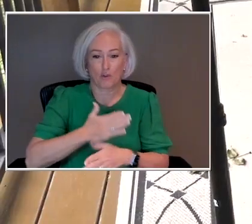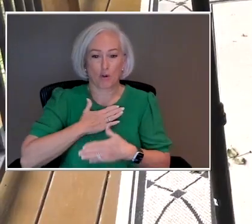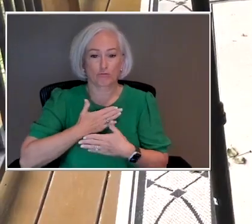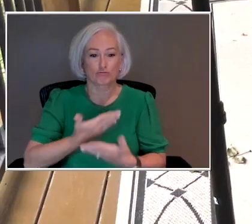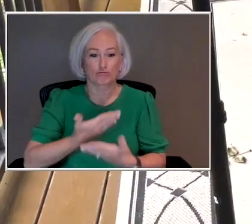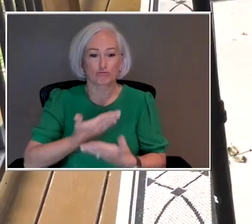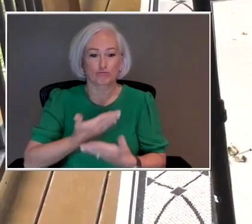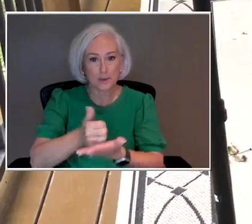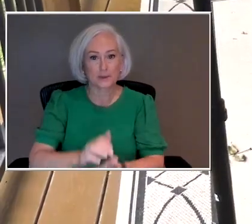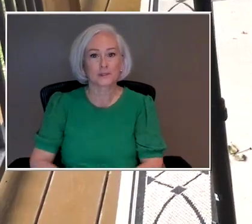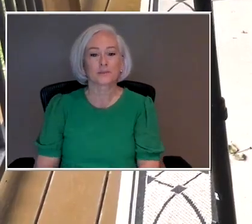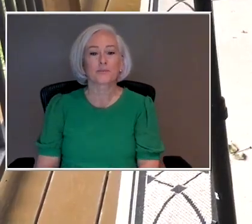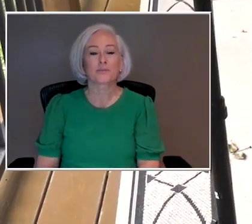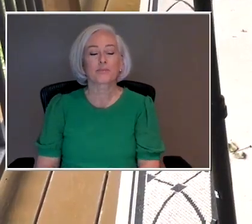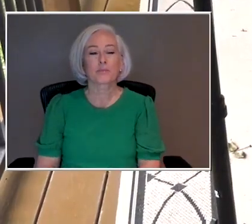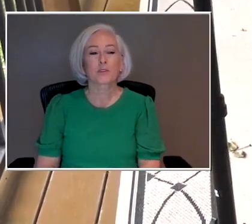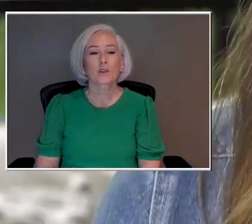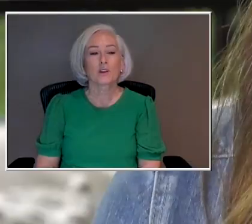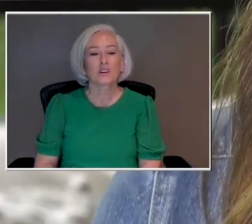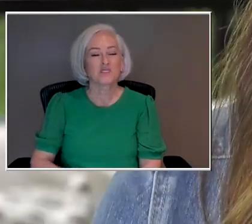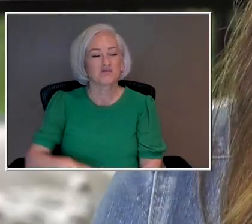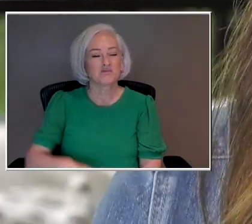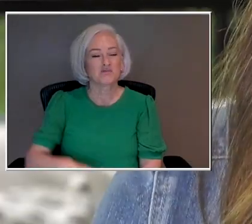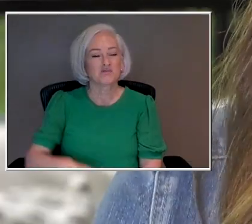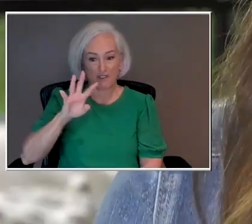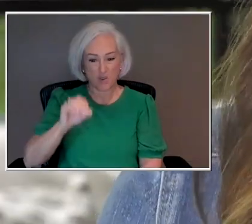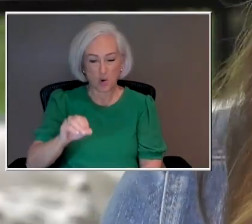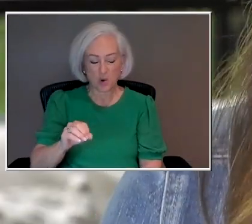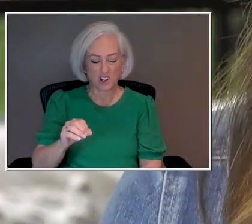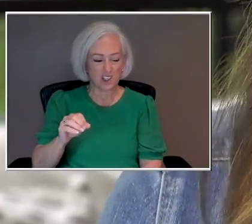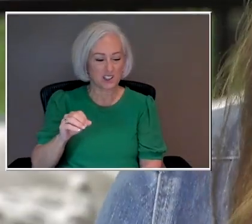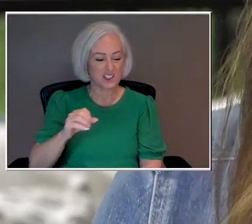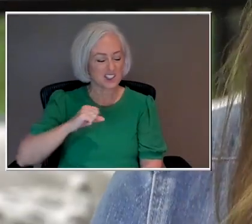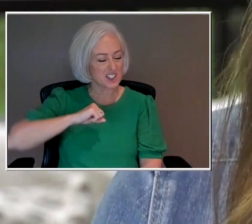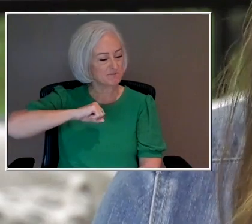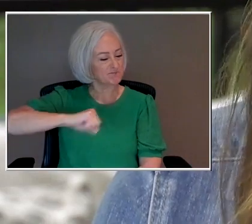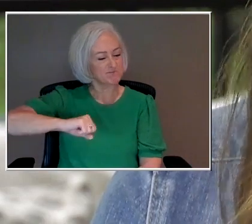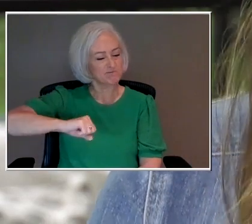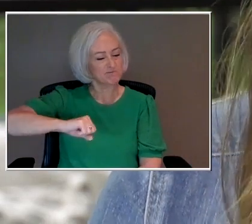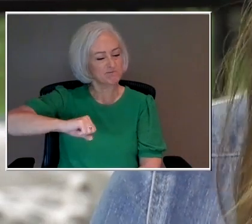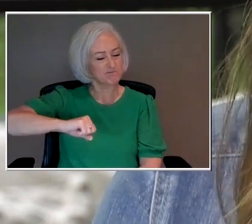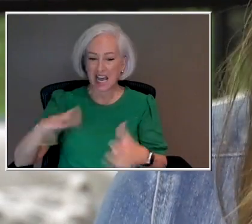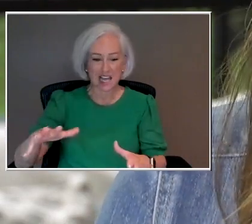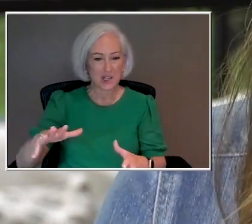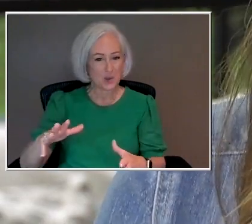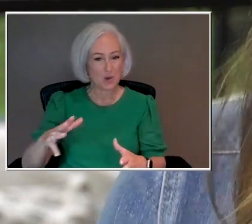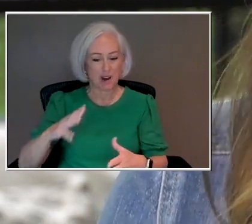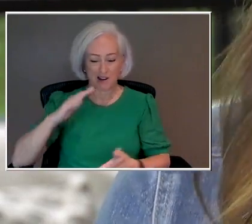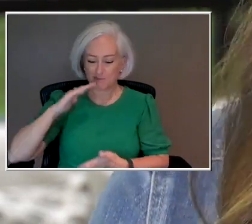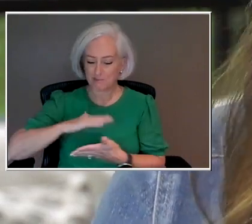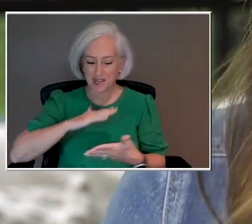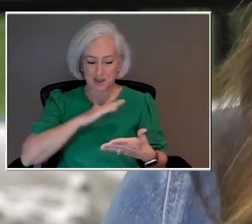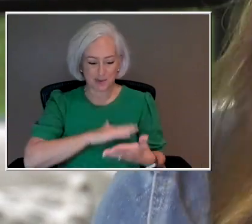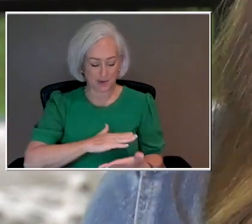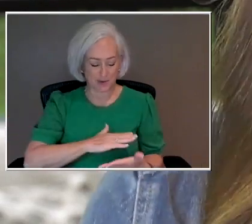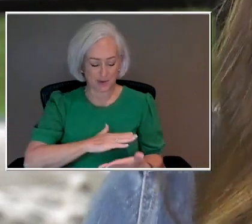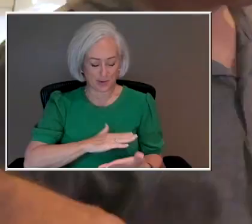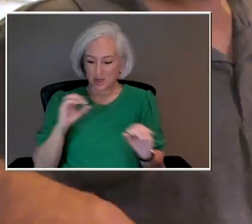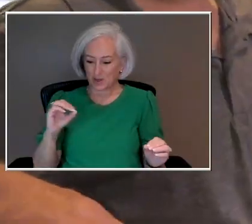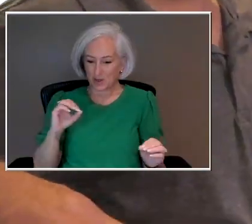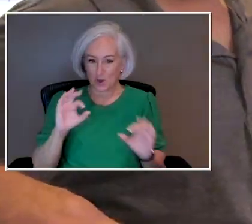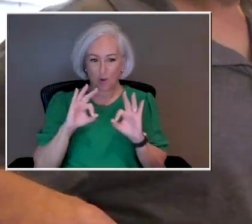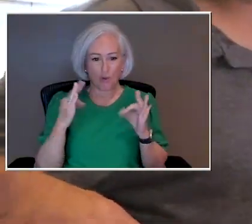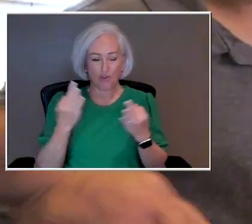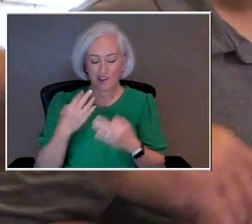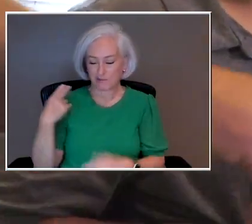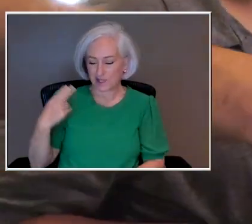Not even 40 yet, Heather pushed back. I actually thought it was obnoxious that I needed to have a mammogram because I don't have any breast cancer in my family.